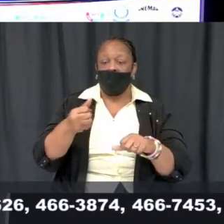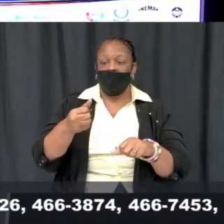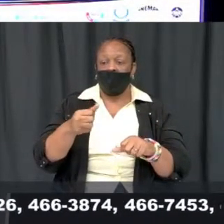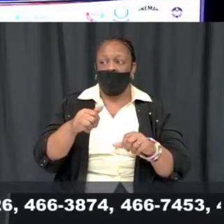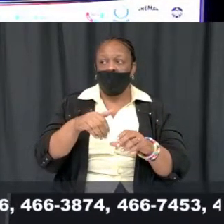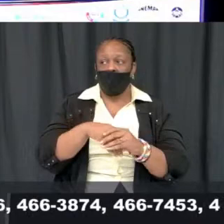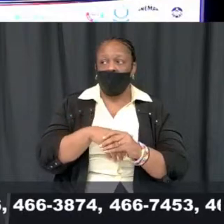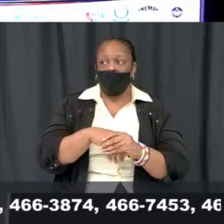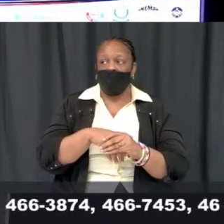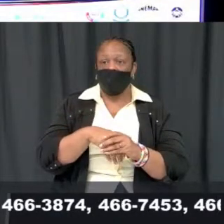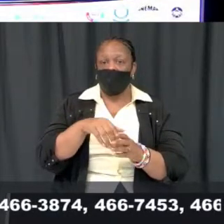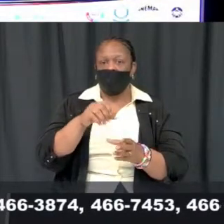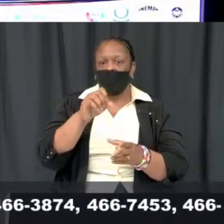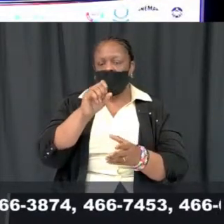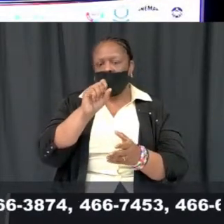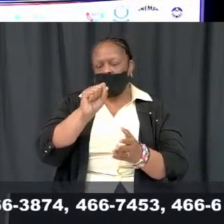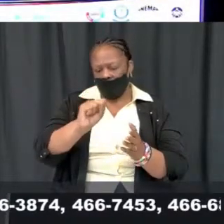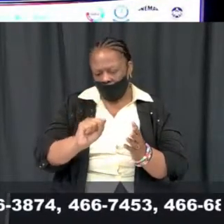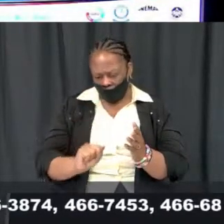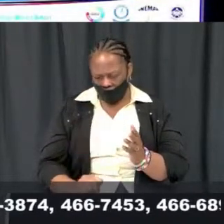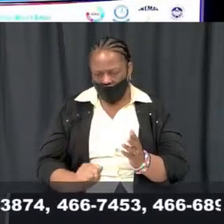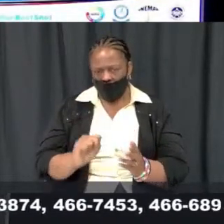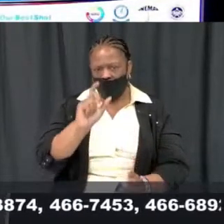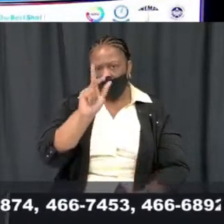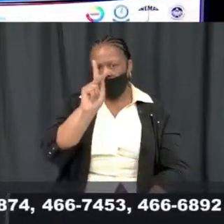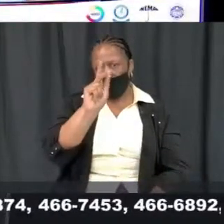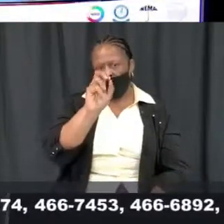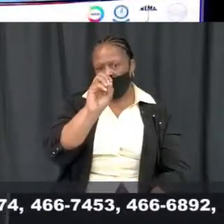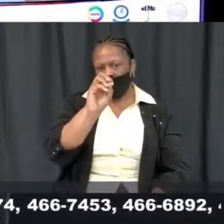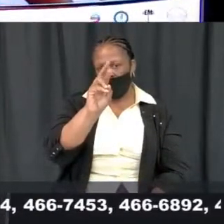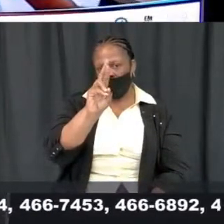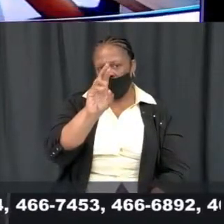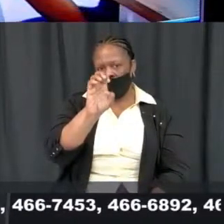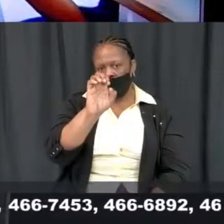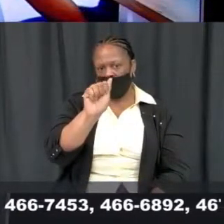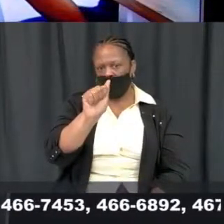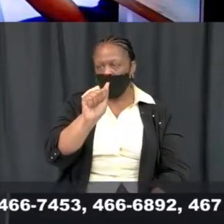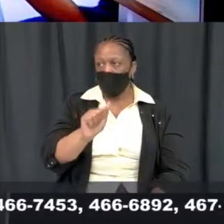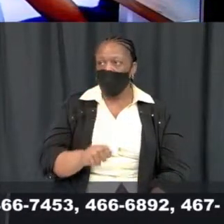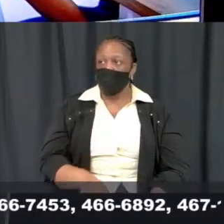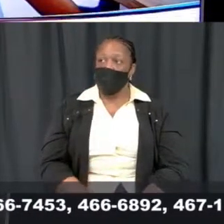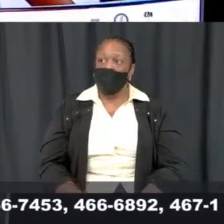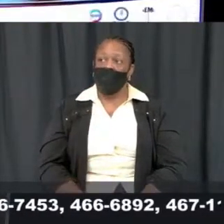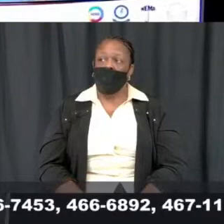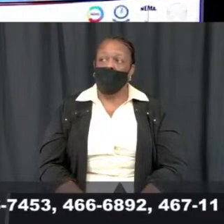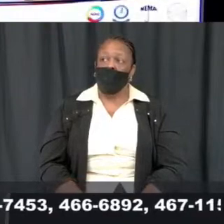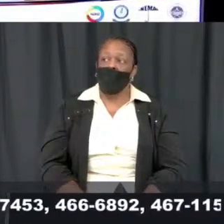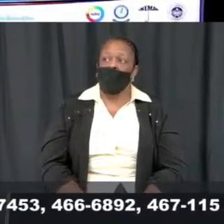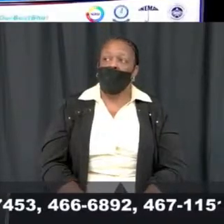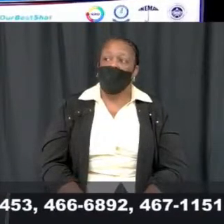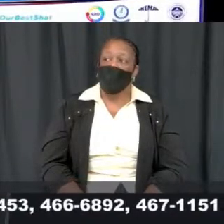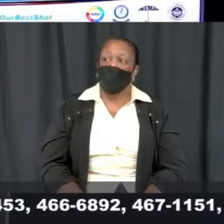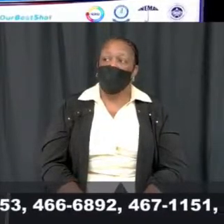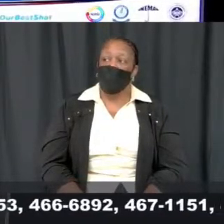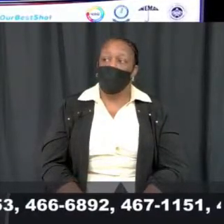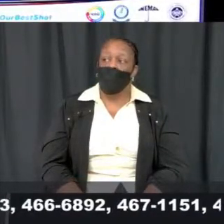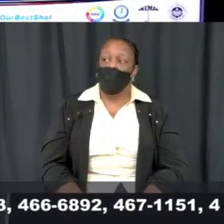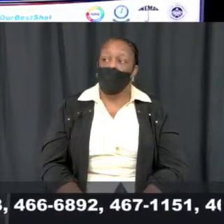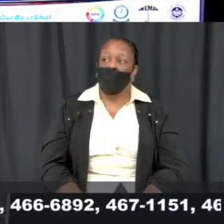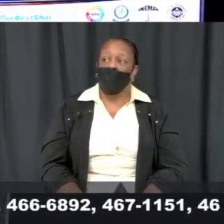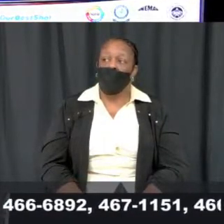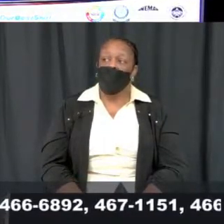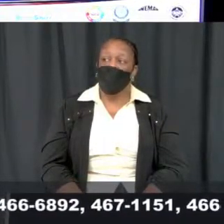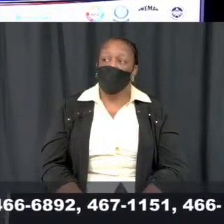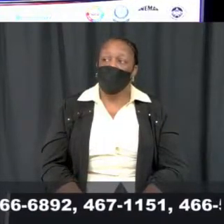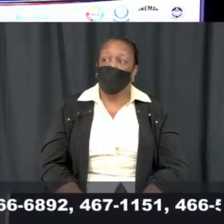we received from SK Bioscience, South Korea, was actually